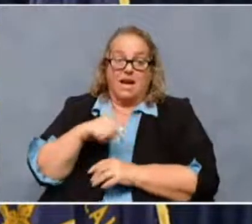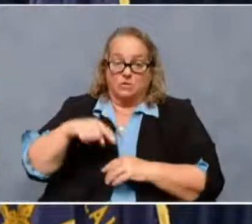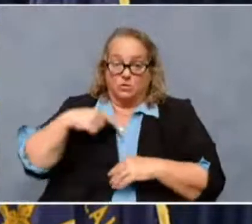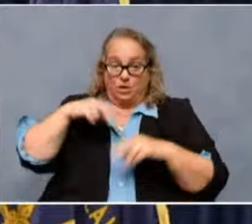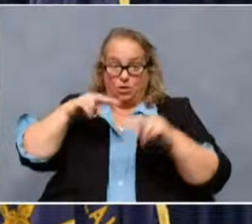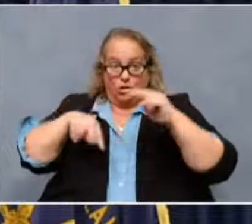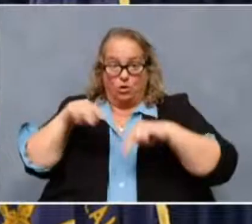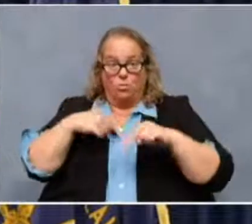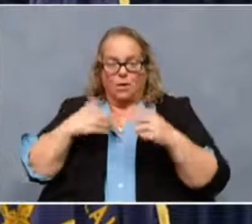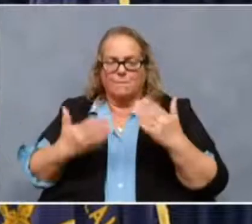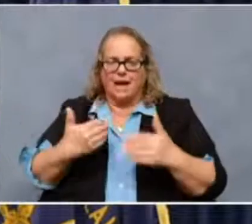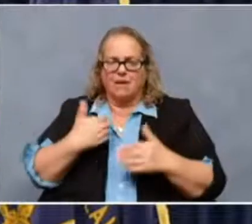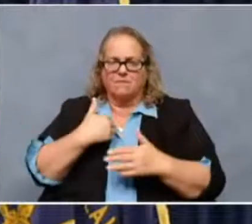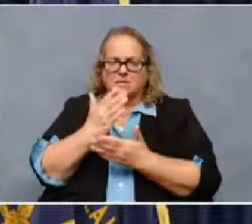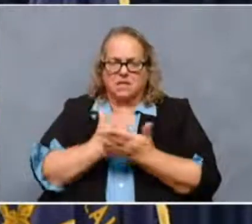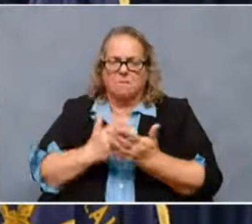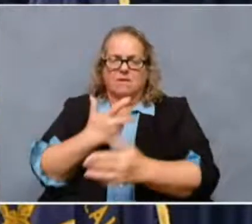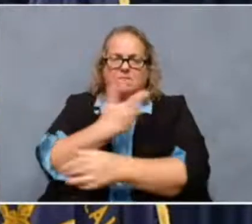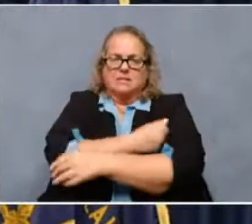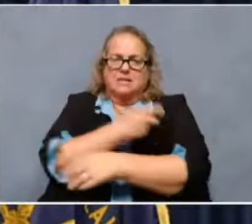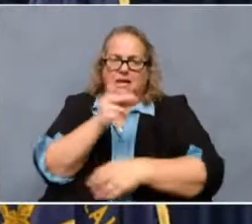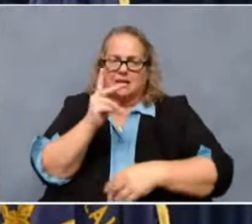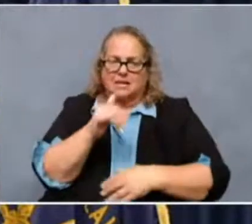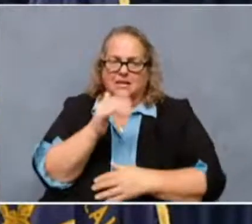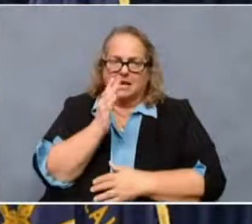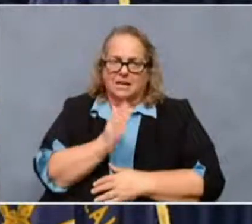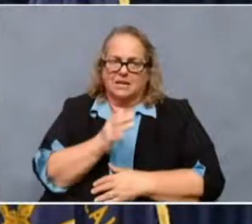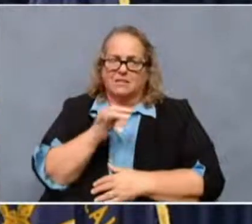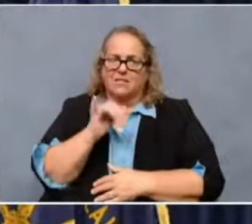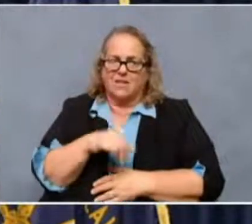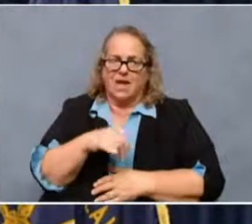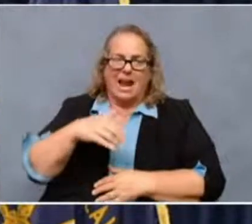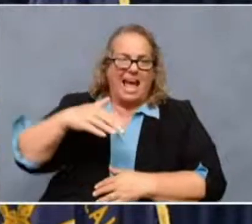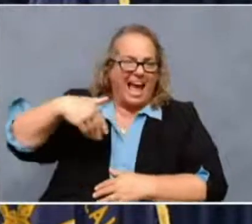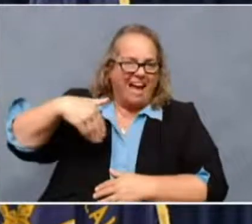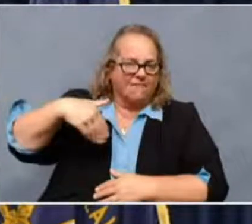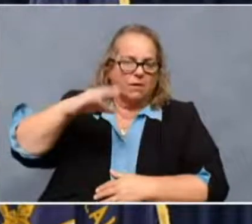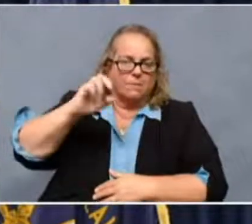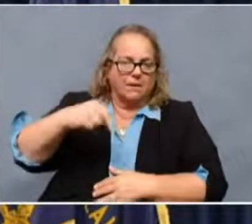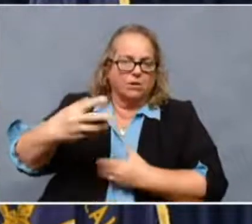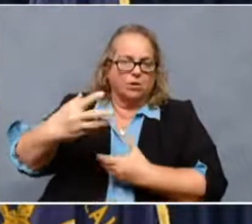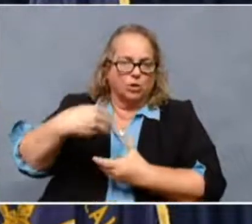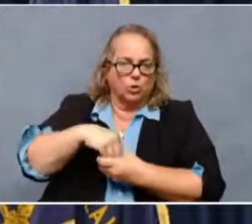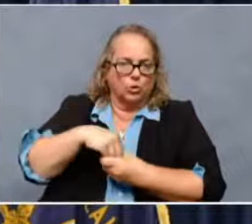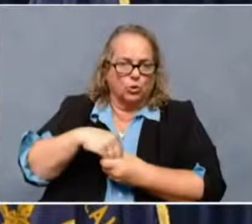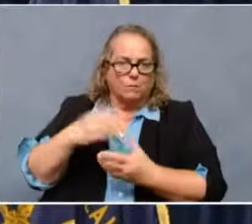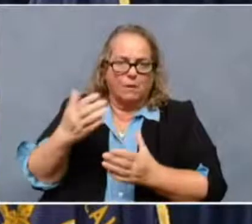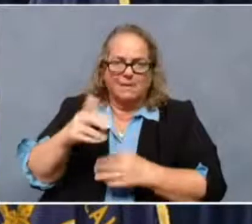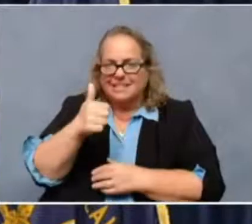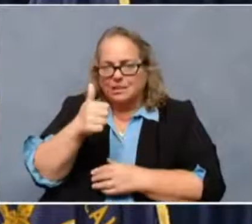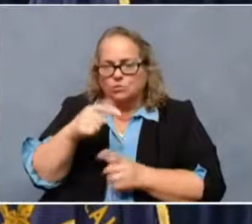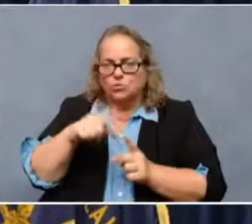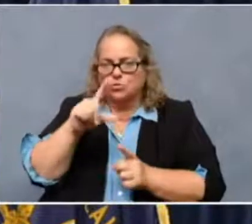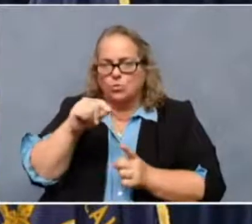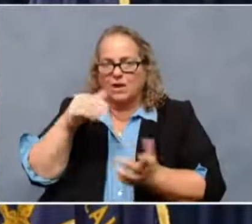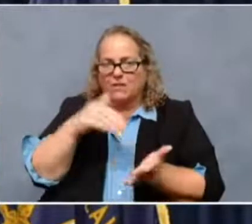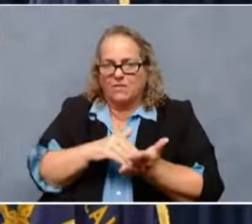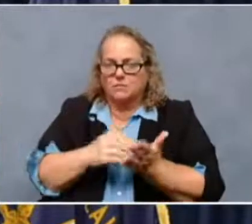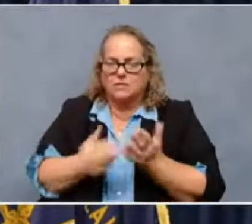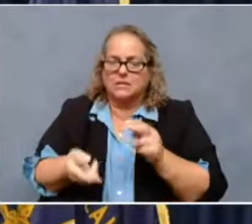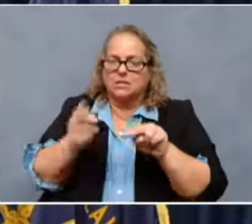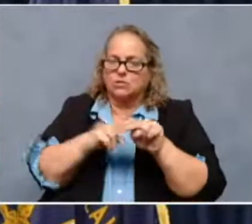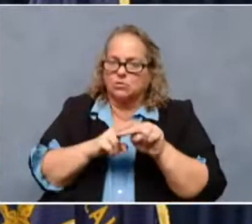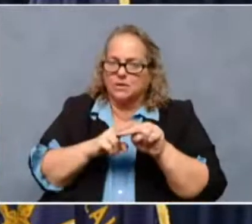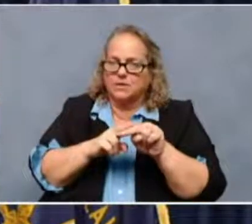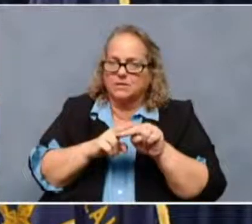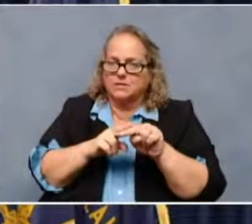some vaccinated Kentuckians that haven't been included. And that could be a 10 to 20,000 increase